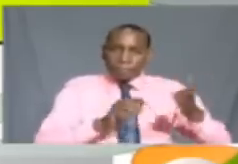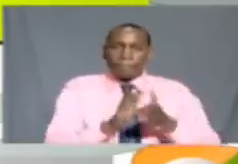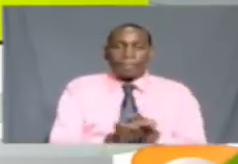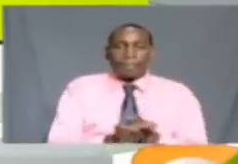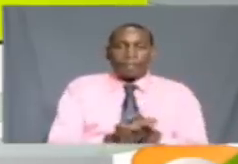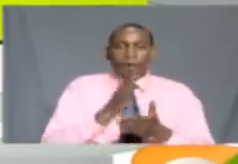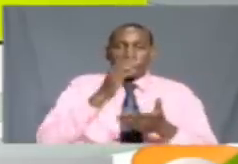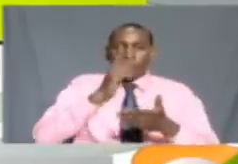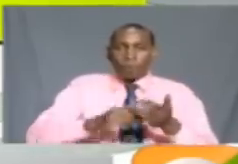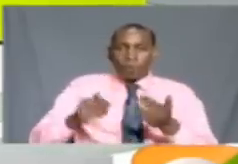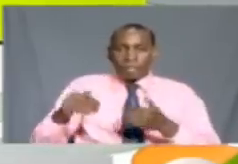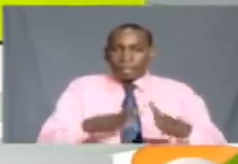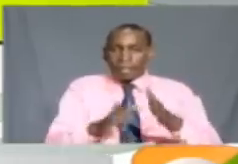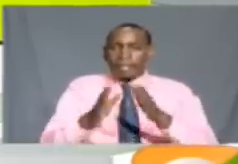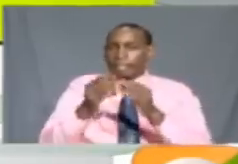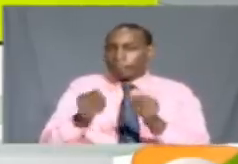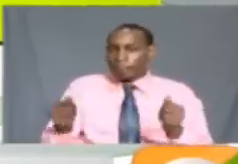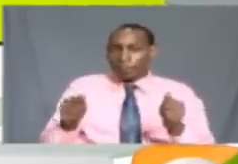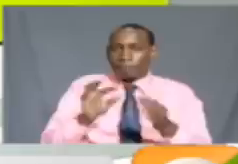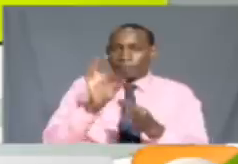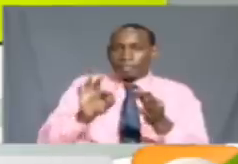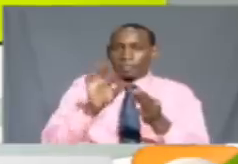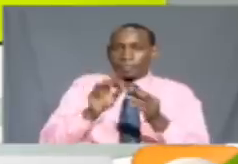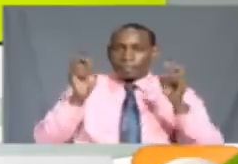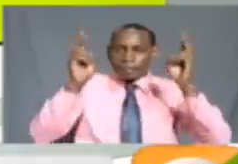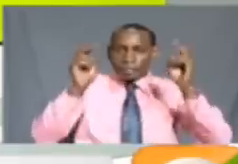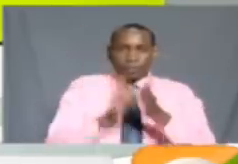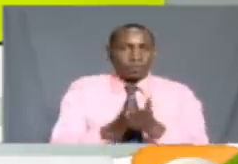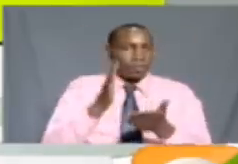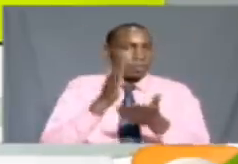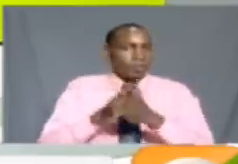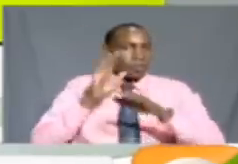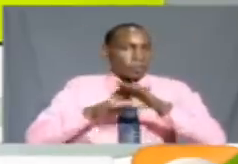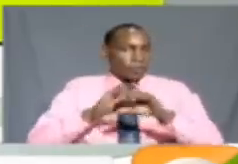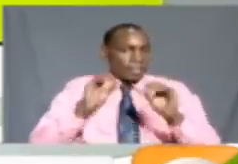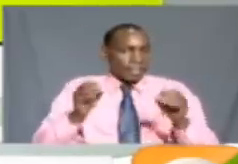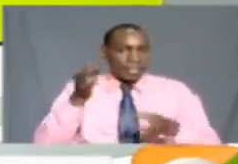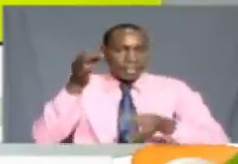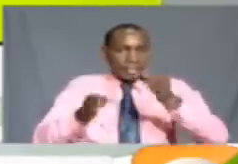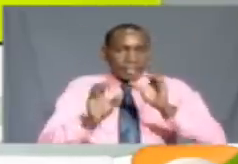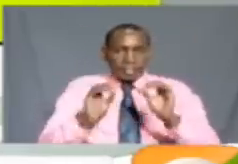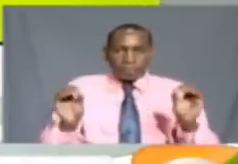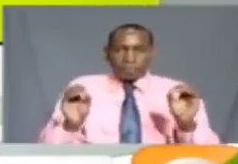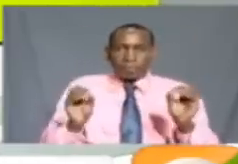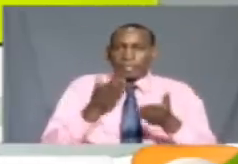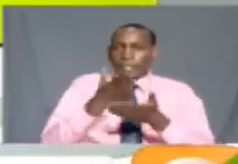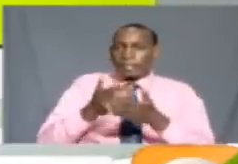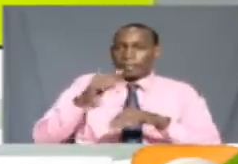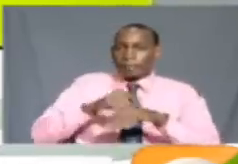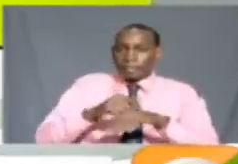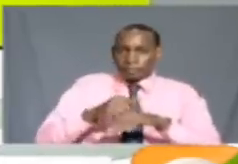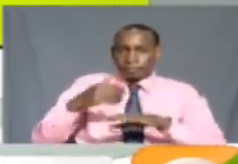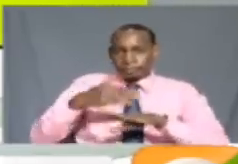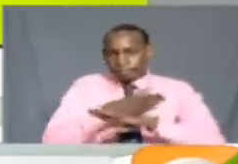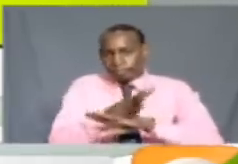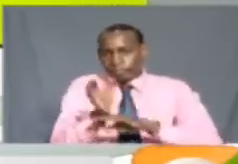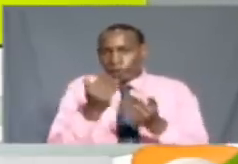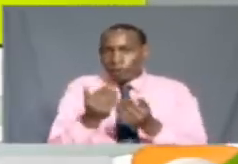some alternatives to deal with this particular issue? Because it is really unfair and unjust. Yeah. Oftentimes it's used as a blackmailing